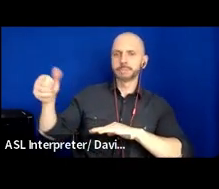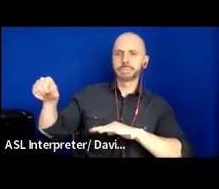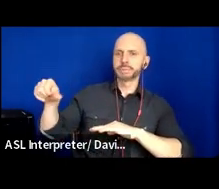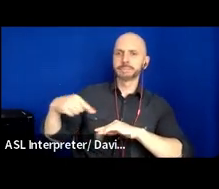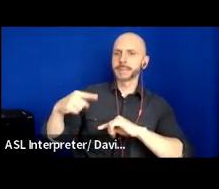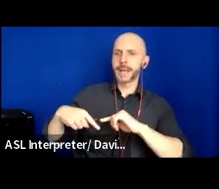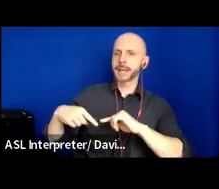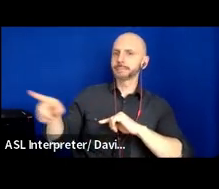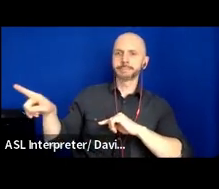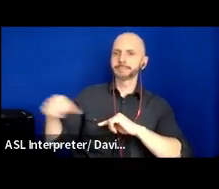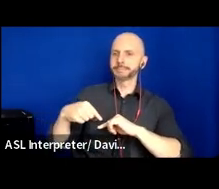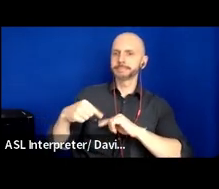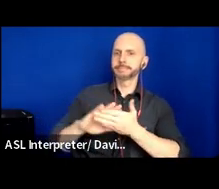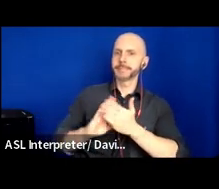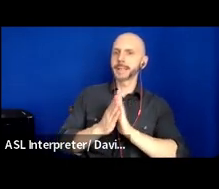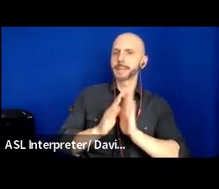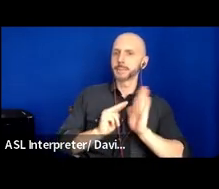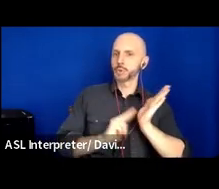world.